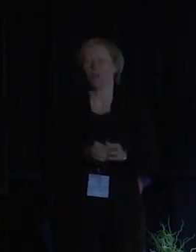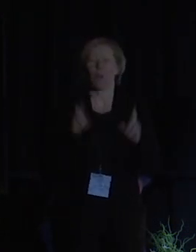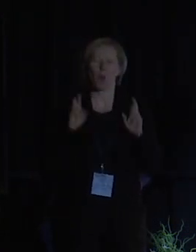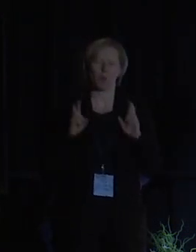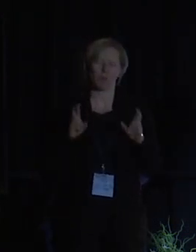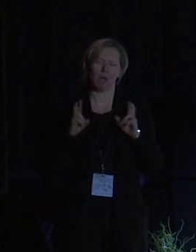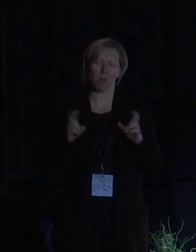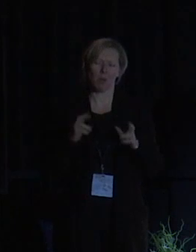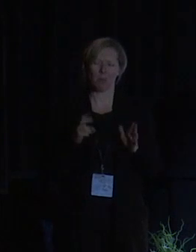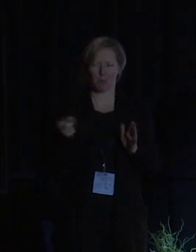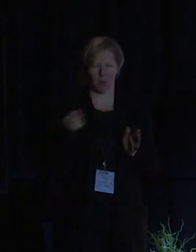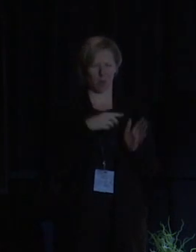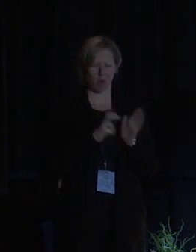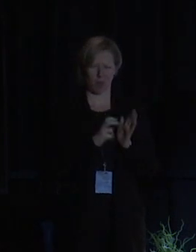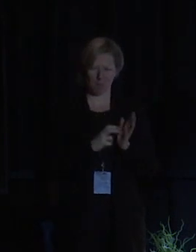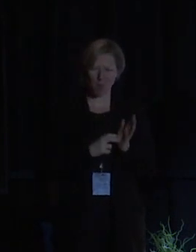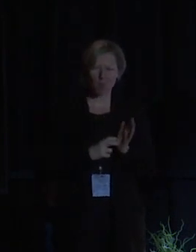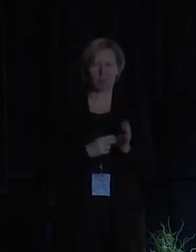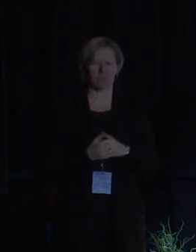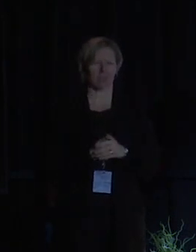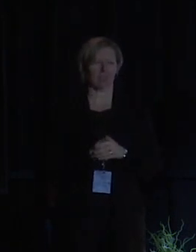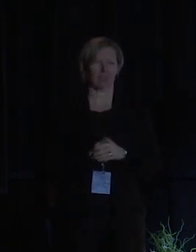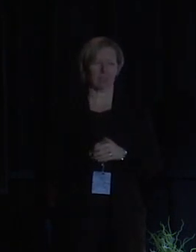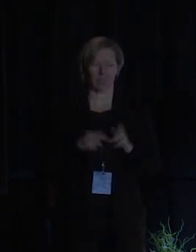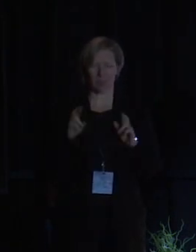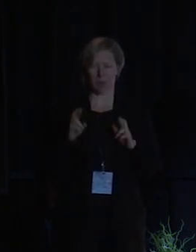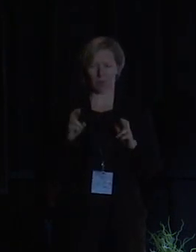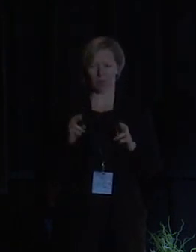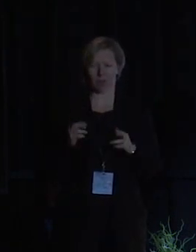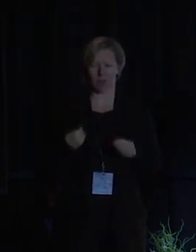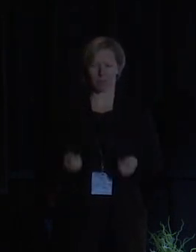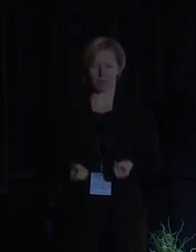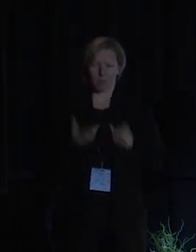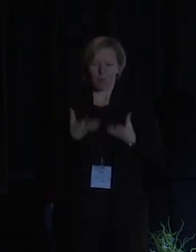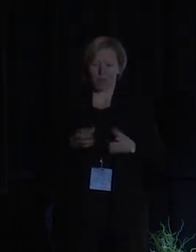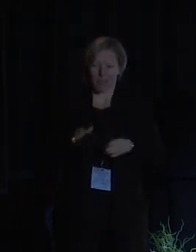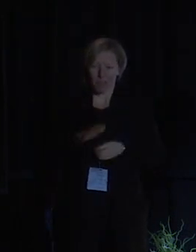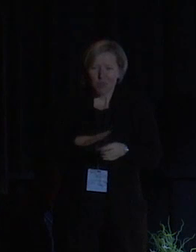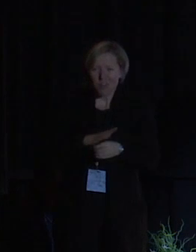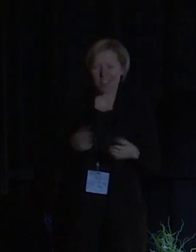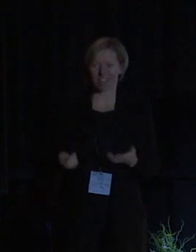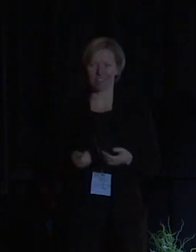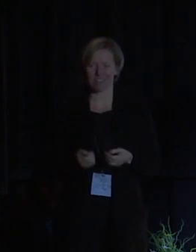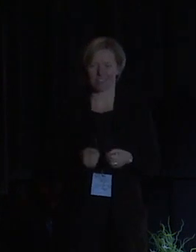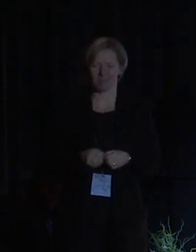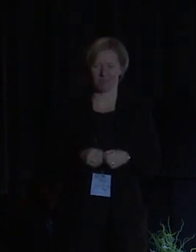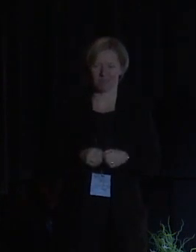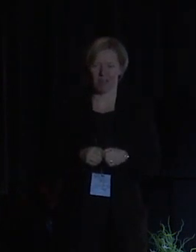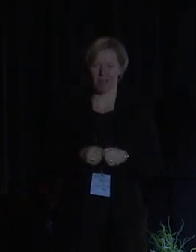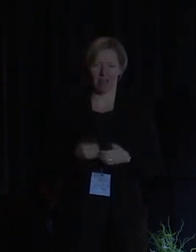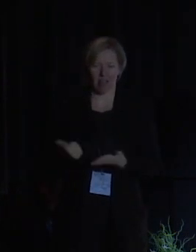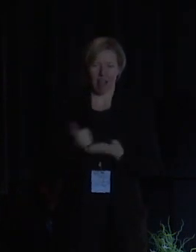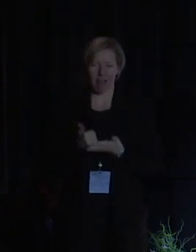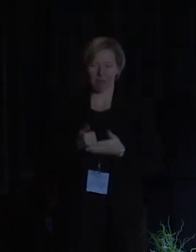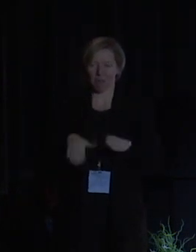hoping that we'll get some bookings this week that will hopefully give our community a little bit of a boost and also get them to be experiencing being part of a wider